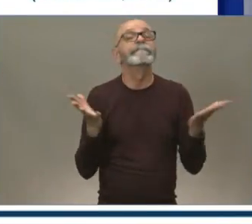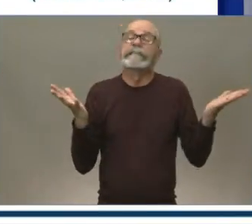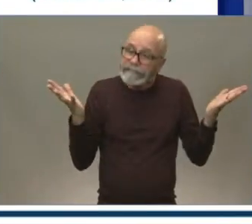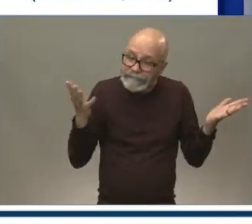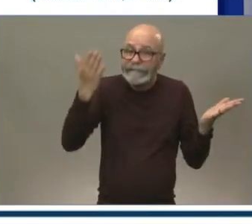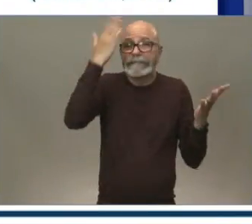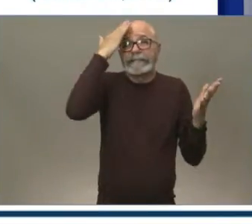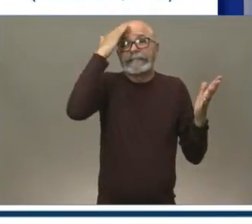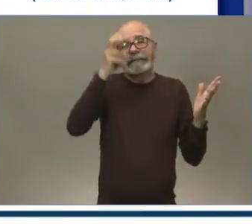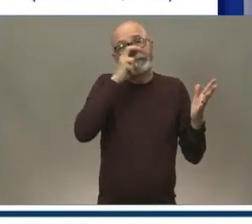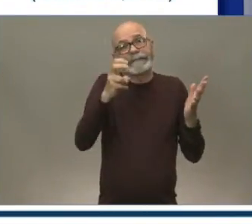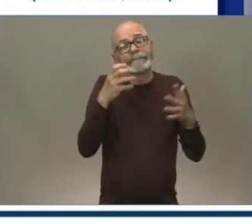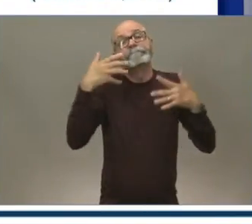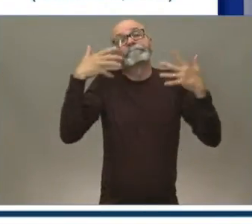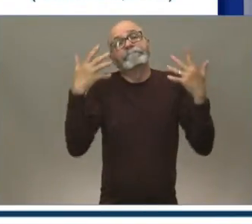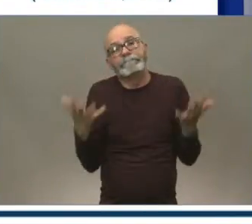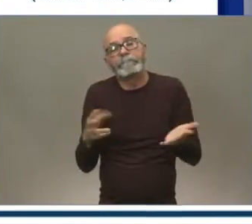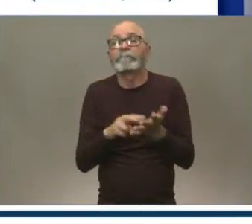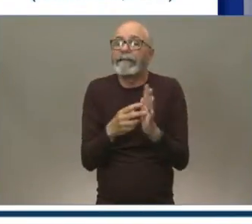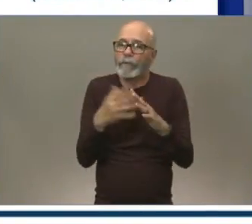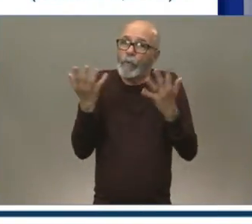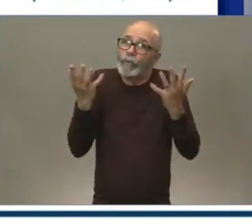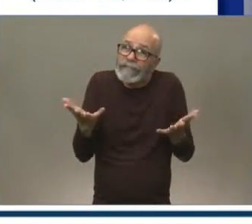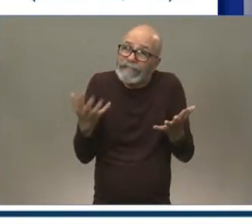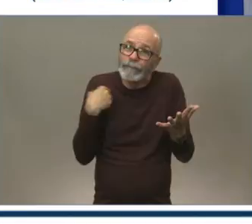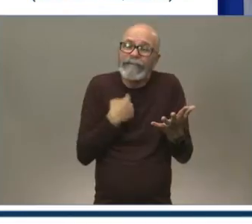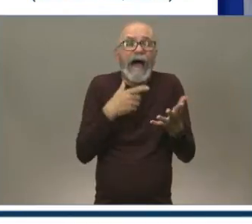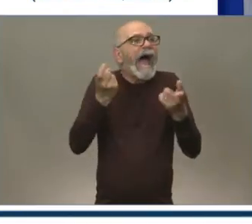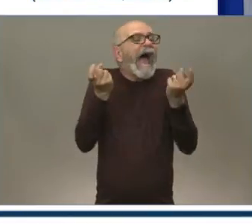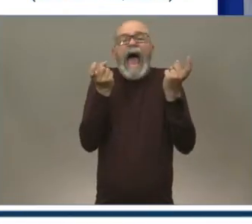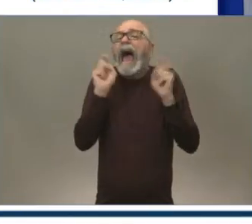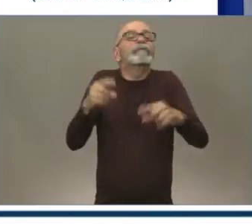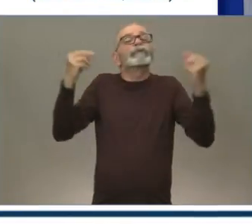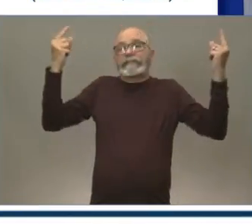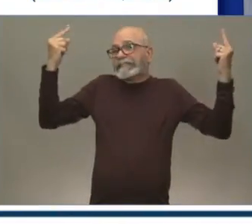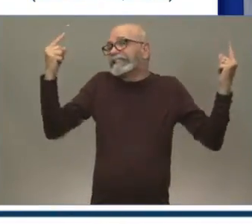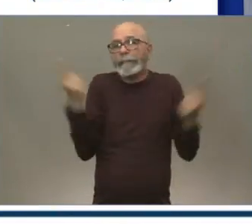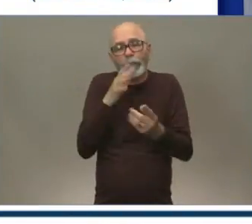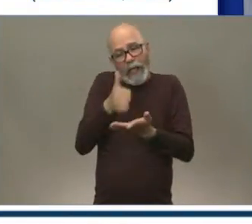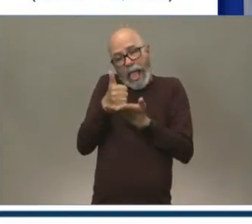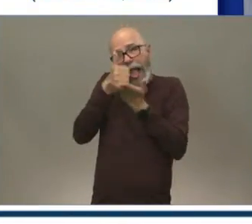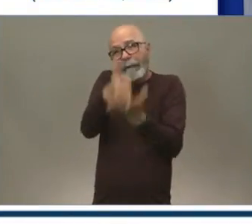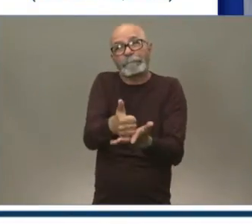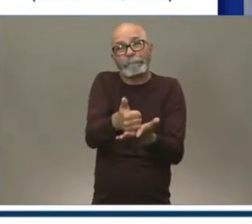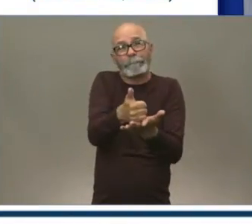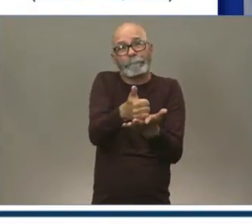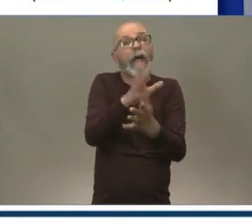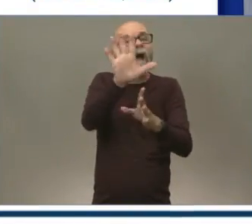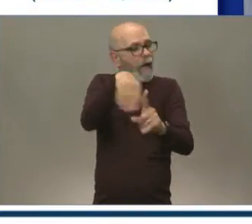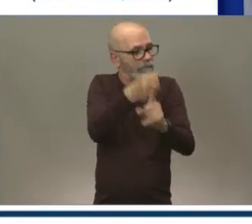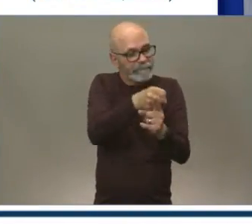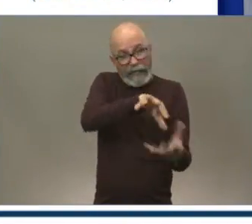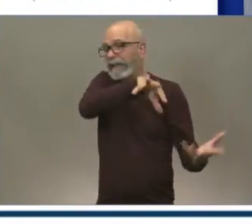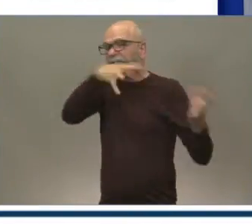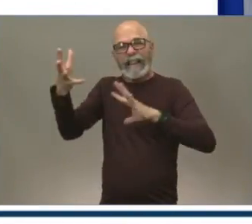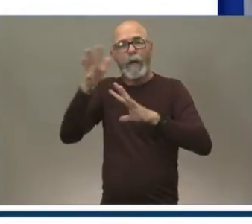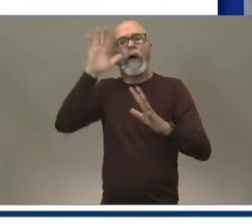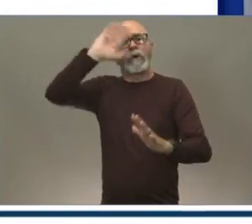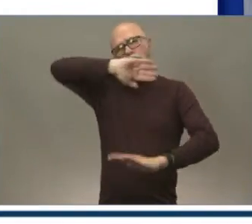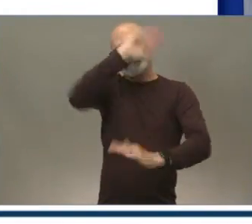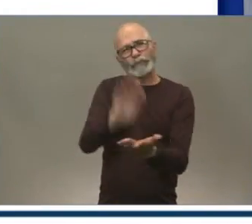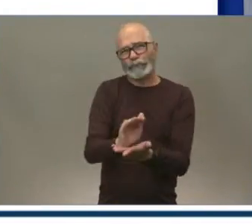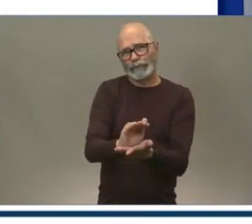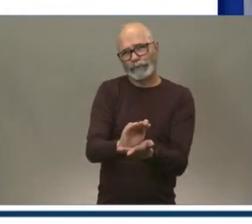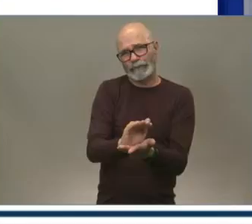Nova Scotians we will be working with them to mitigate the impacts that this is having. Our government will ensure we have supports